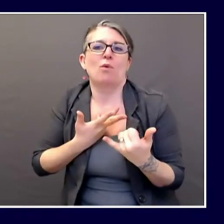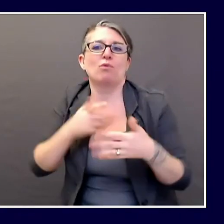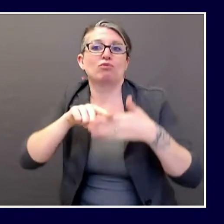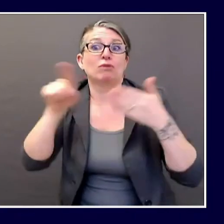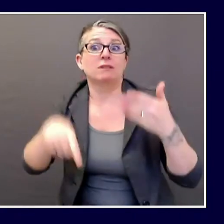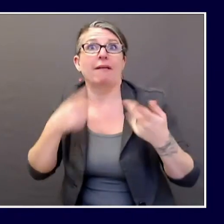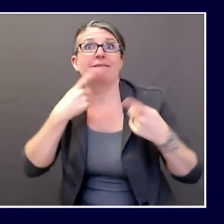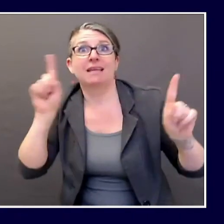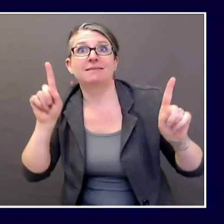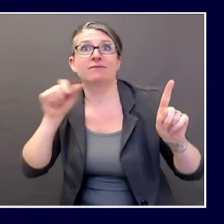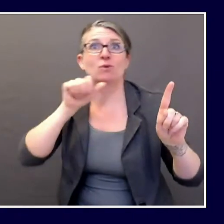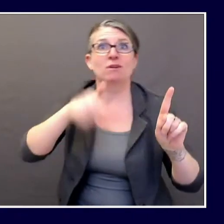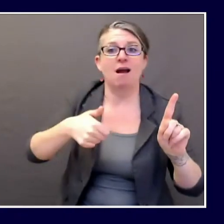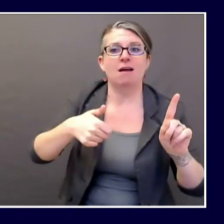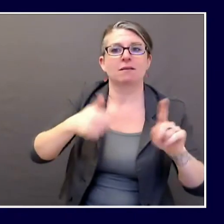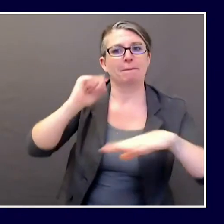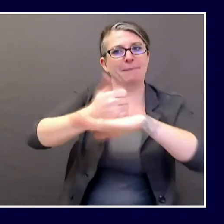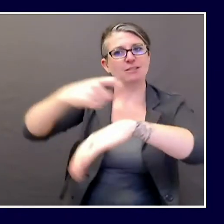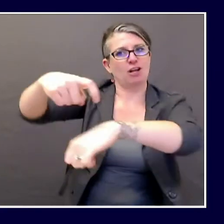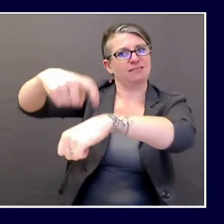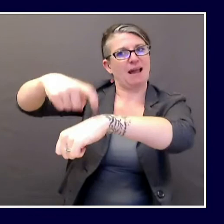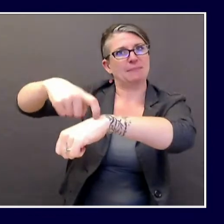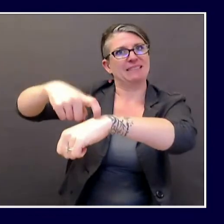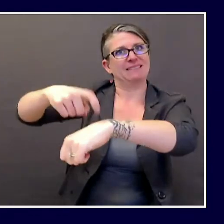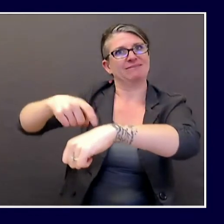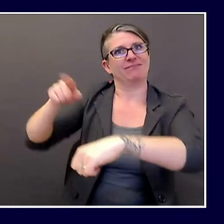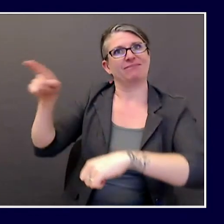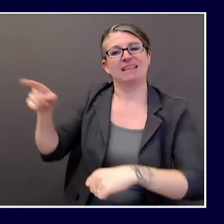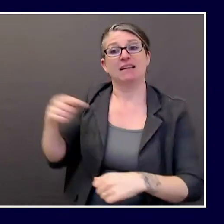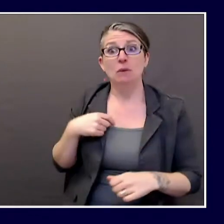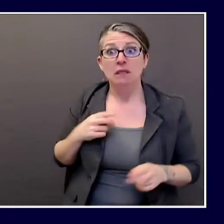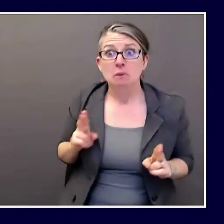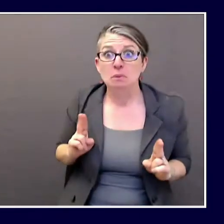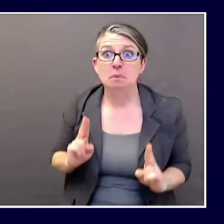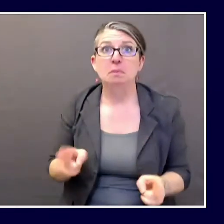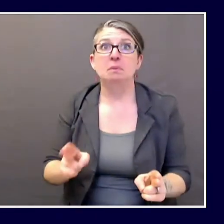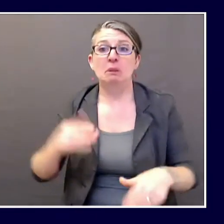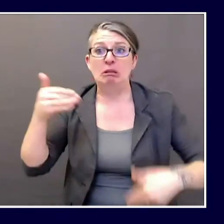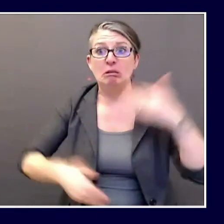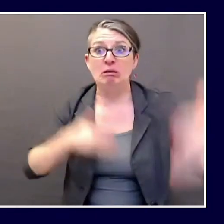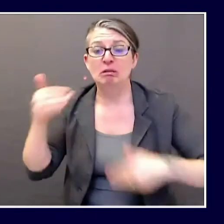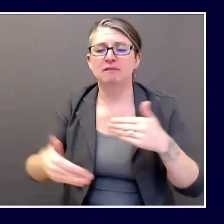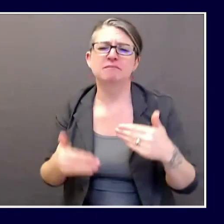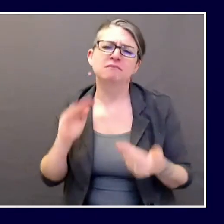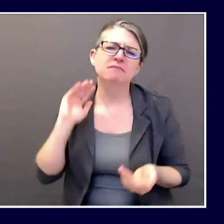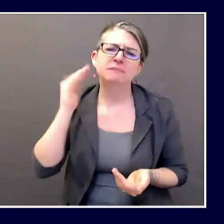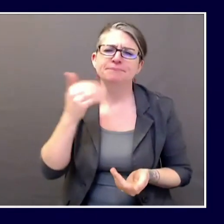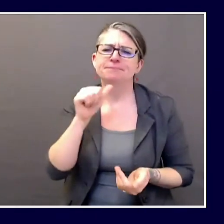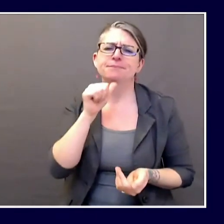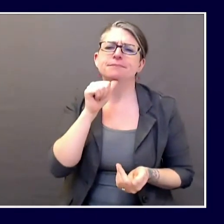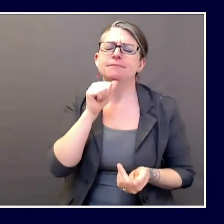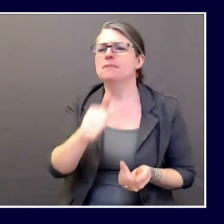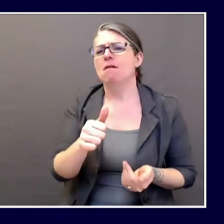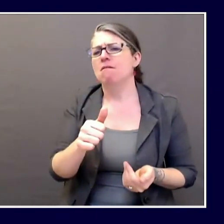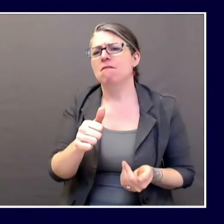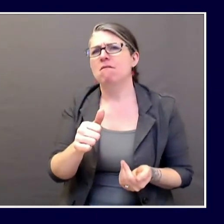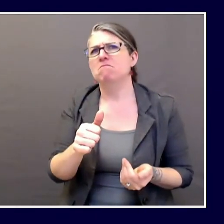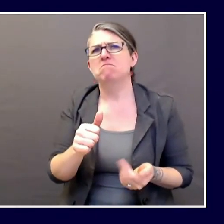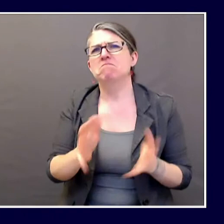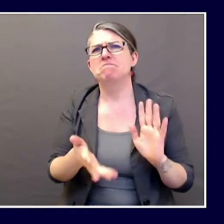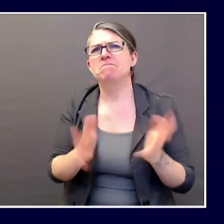sped up, and in a sense it has, insofar as if you're going down a long street